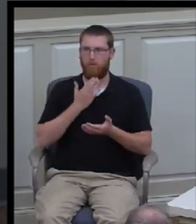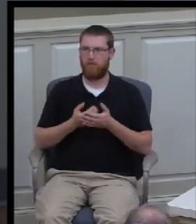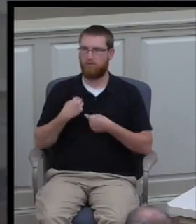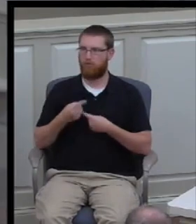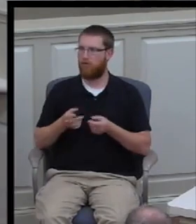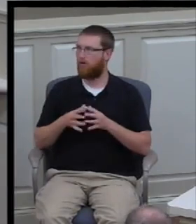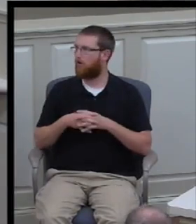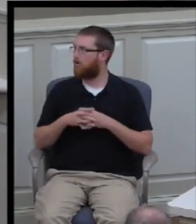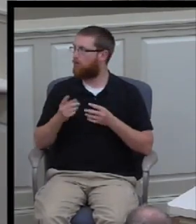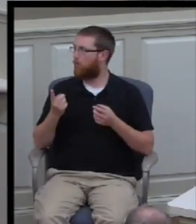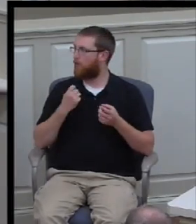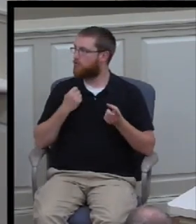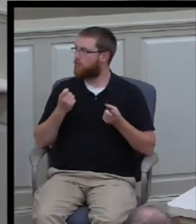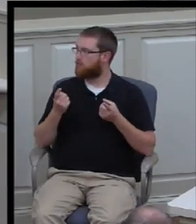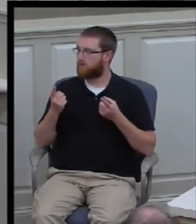can entertain